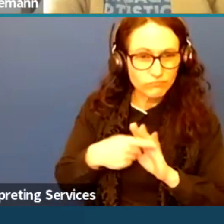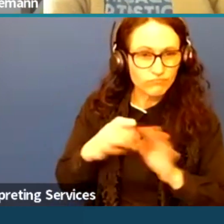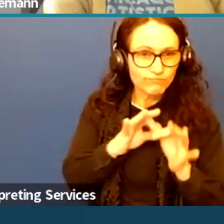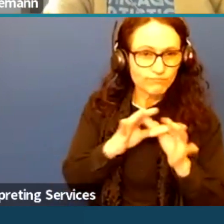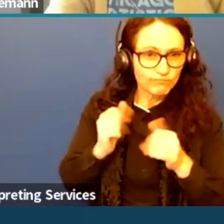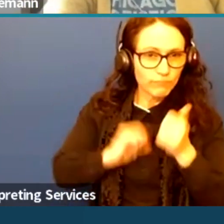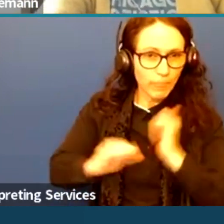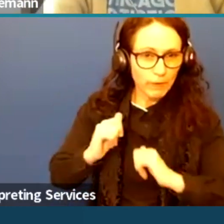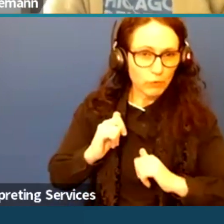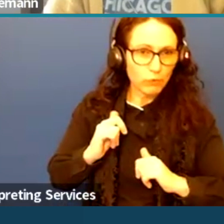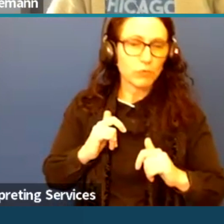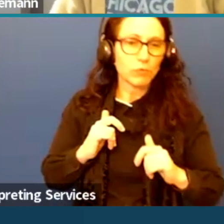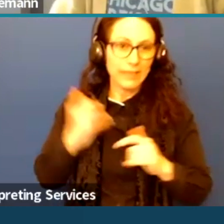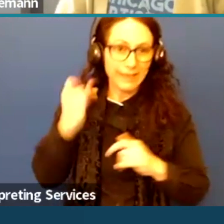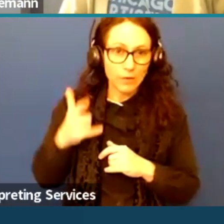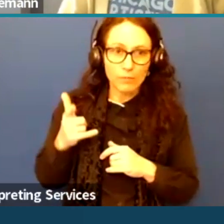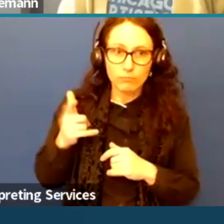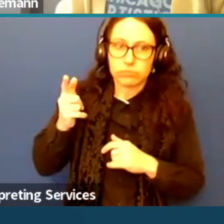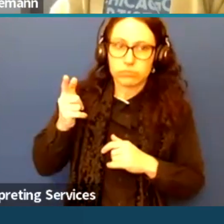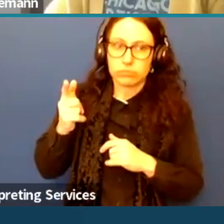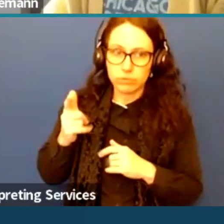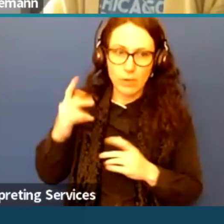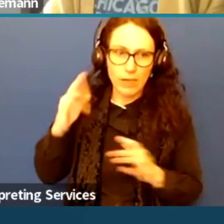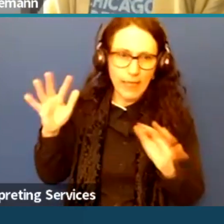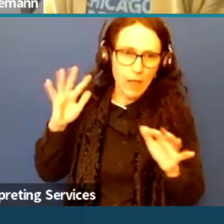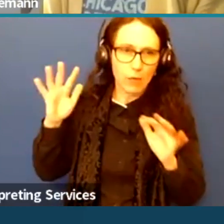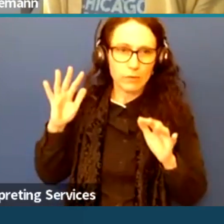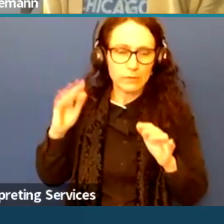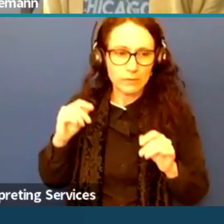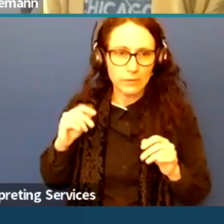if there's going to be a gunshot or if there's going to be a loud